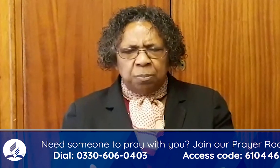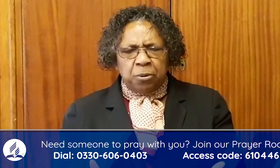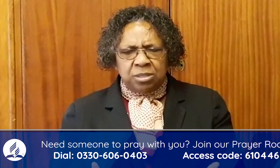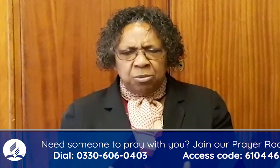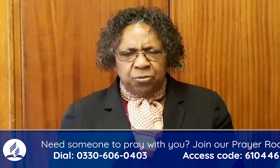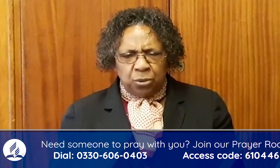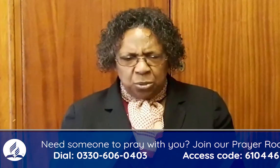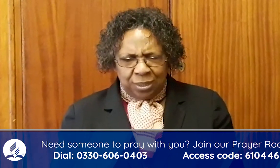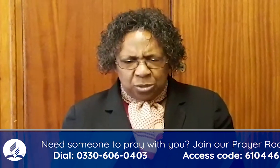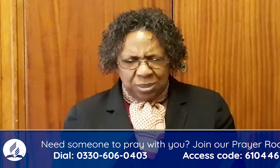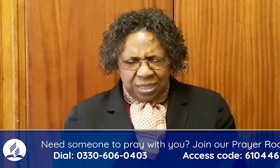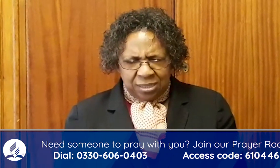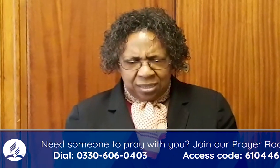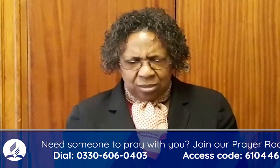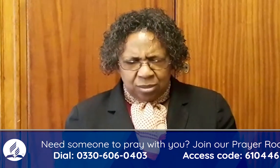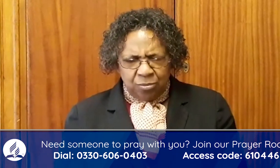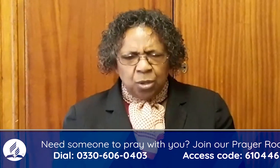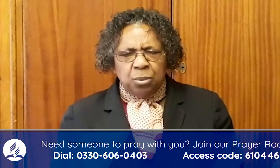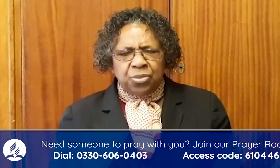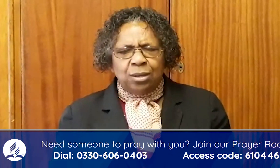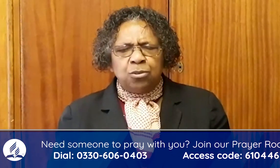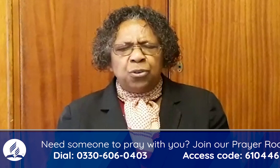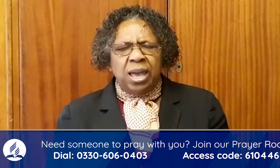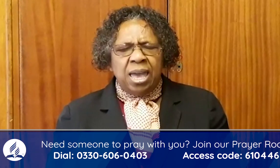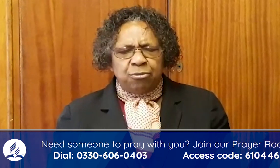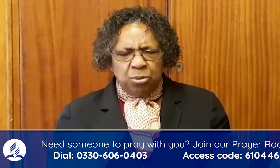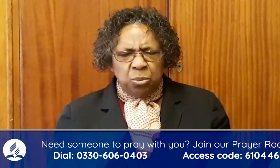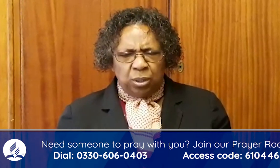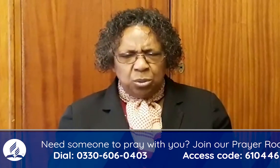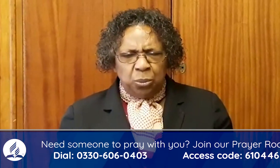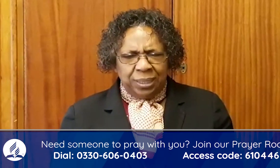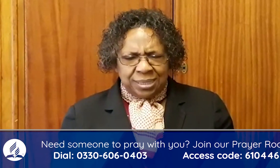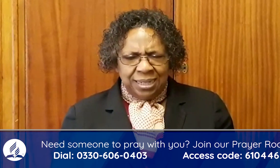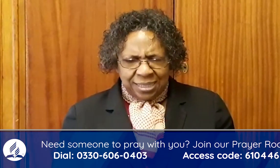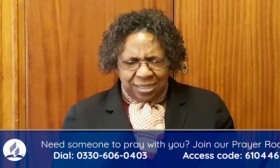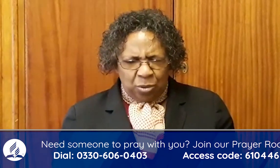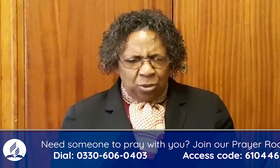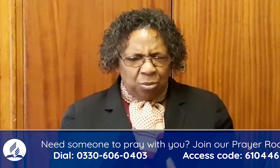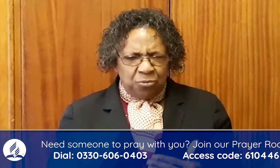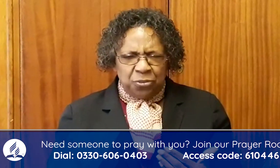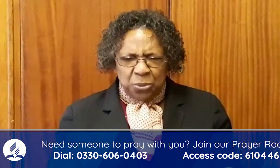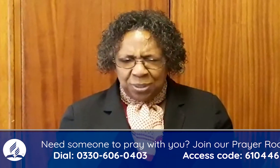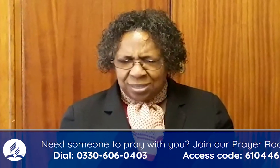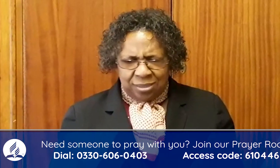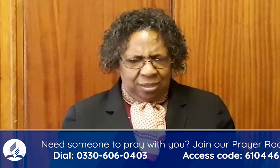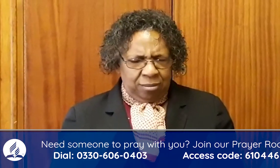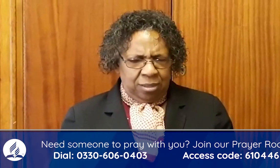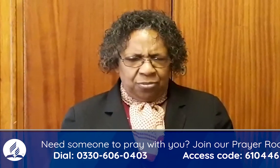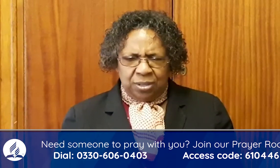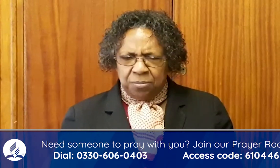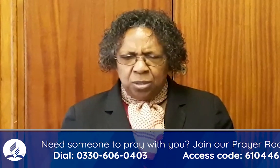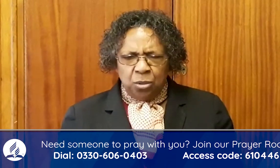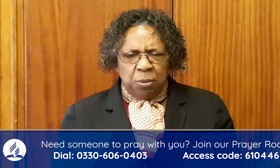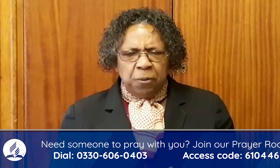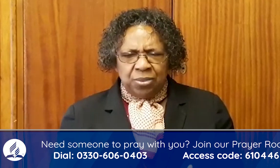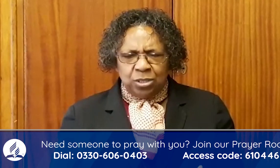present our prayers before you as sweet incense. We thank you for everyone who is listening, all our viewers this